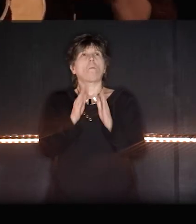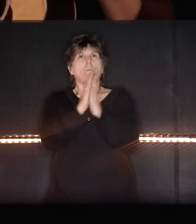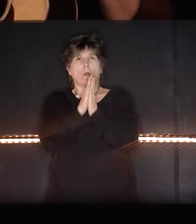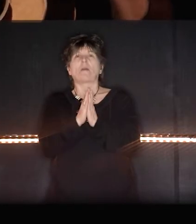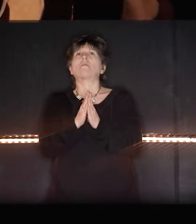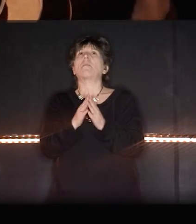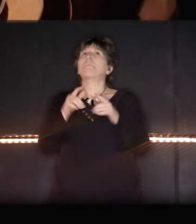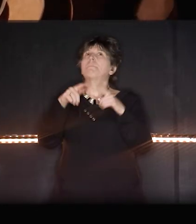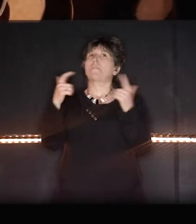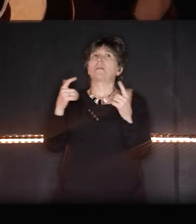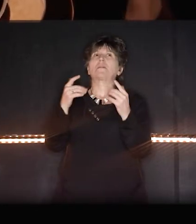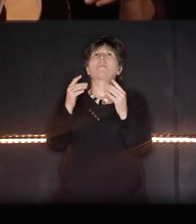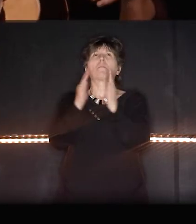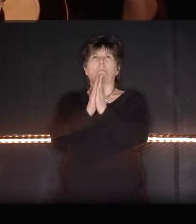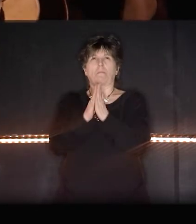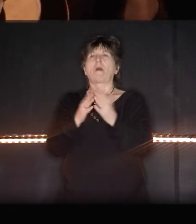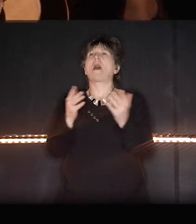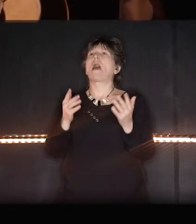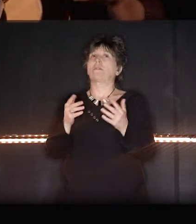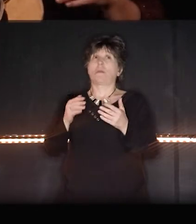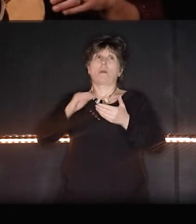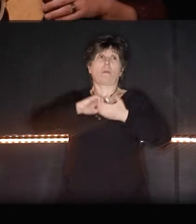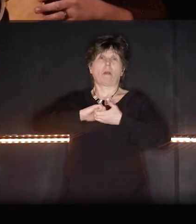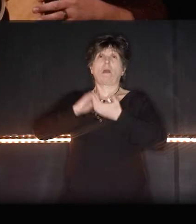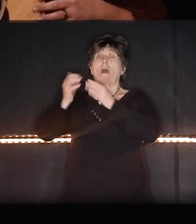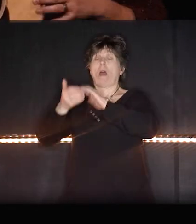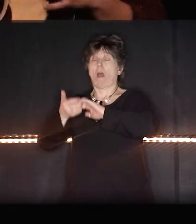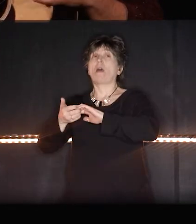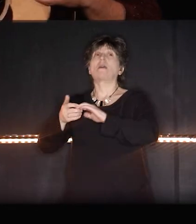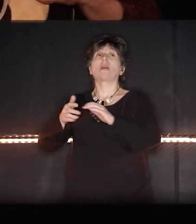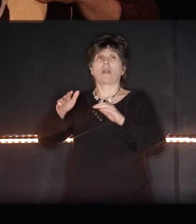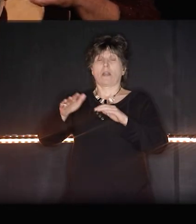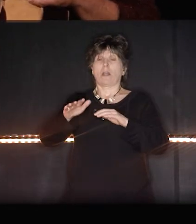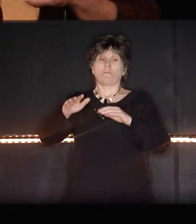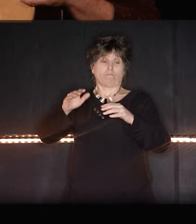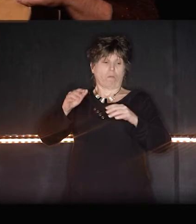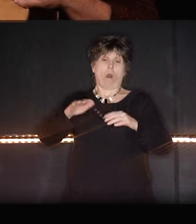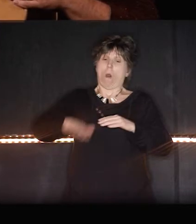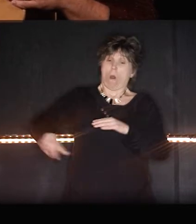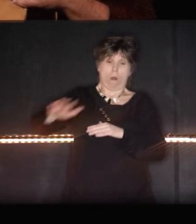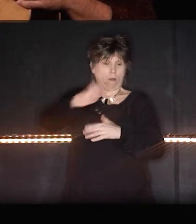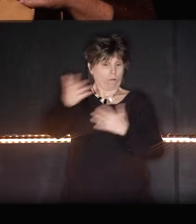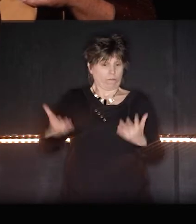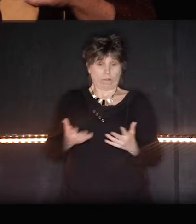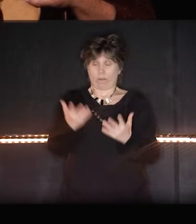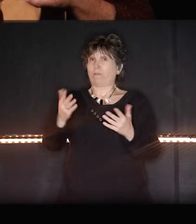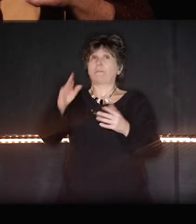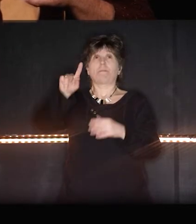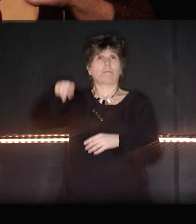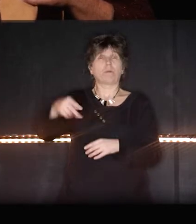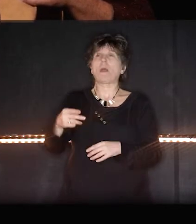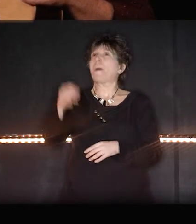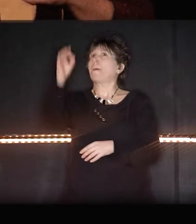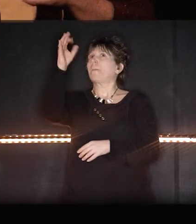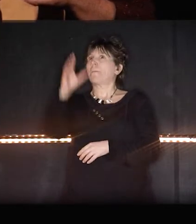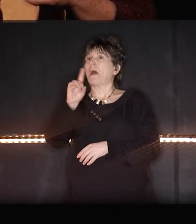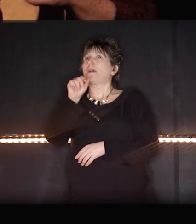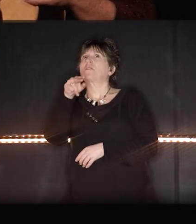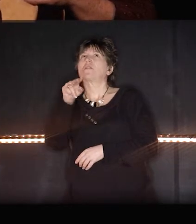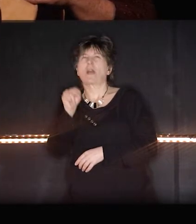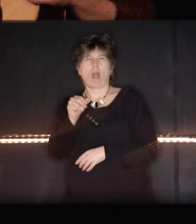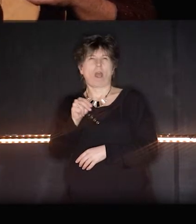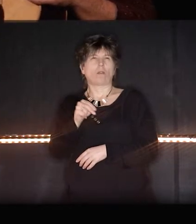prayer. One of the biggest prayer ministries actually in the valley. And a great partnership with our prayer ministry here at Pure Heart.